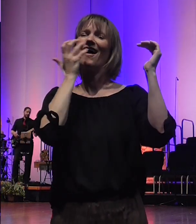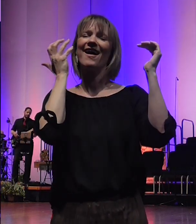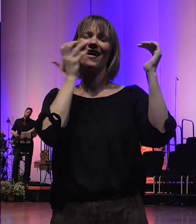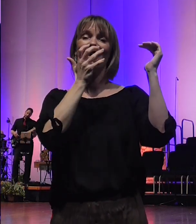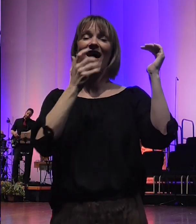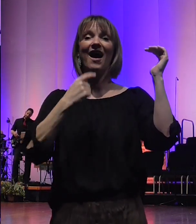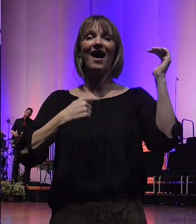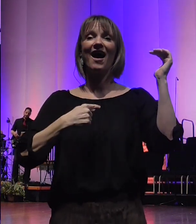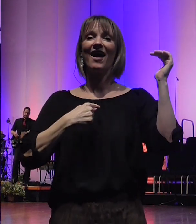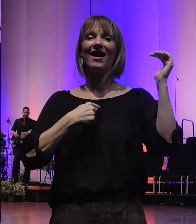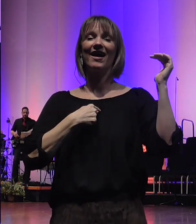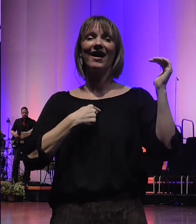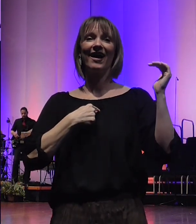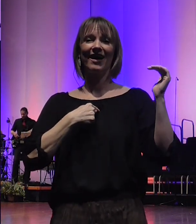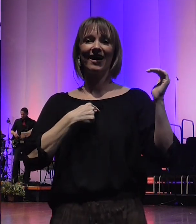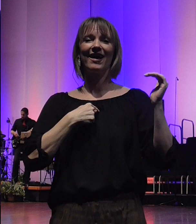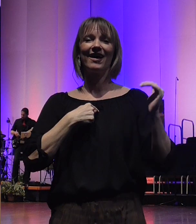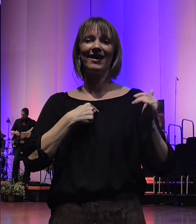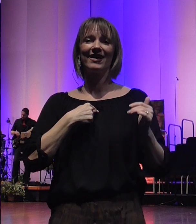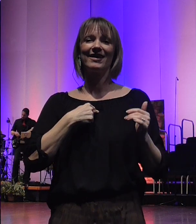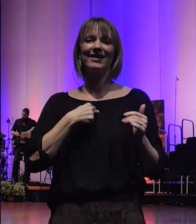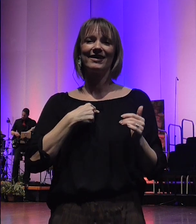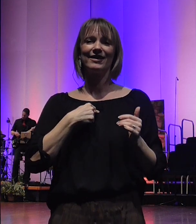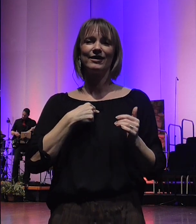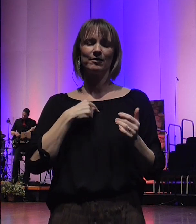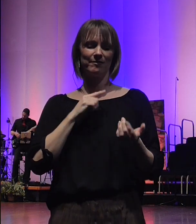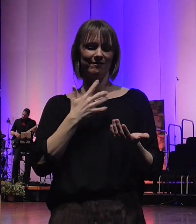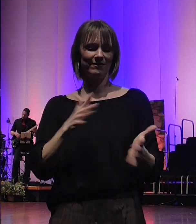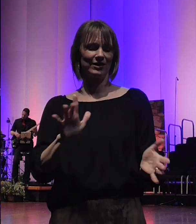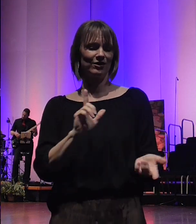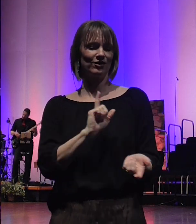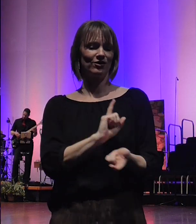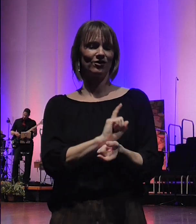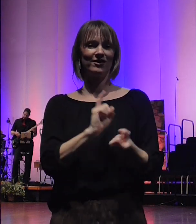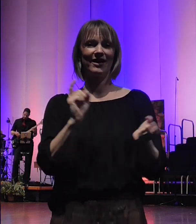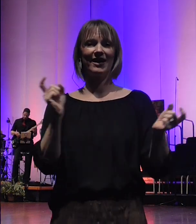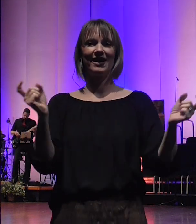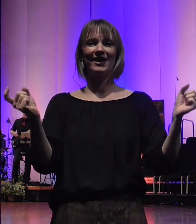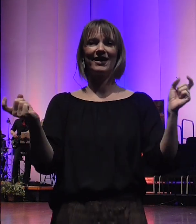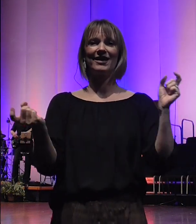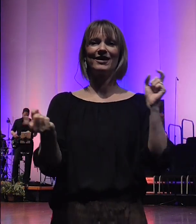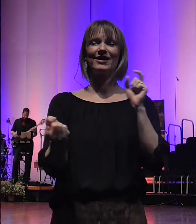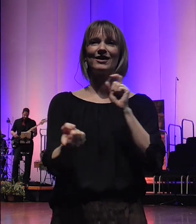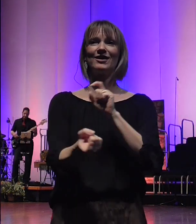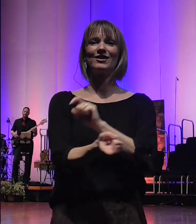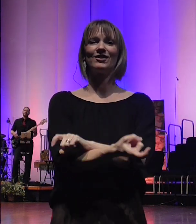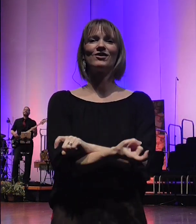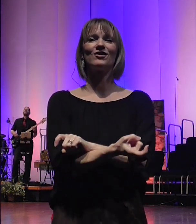I am changed.